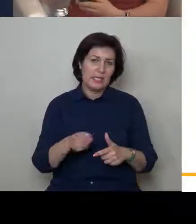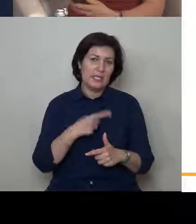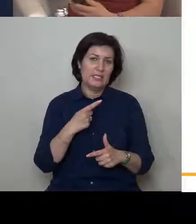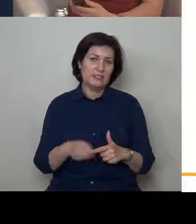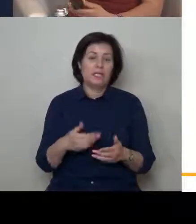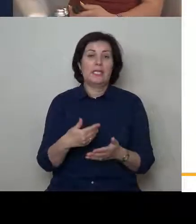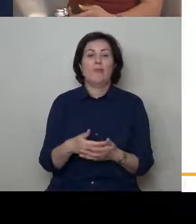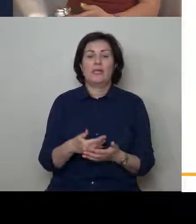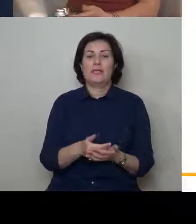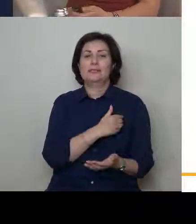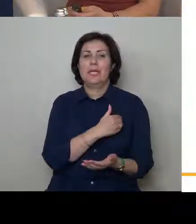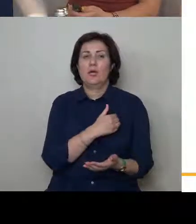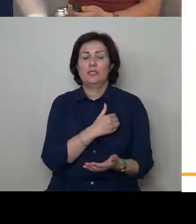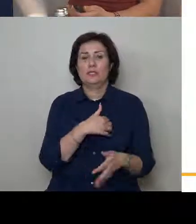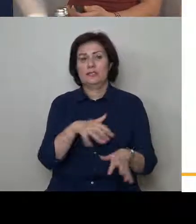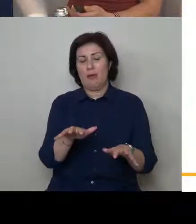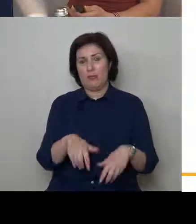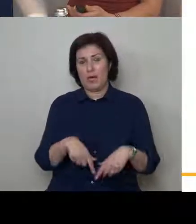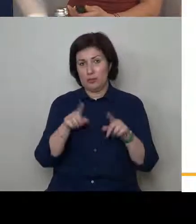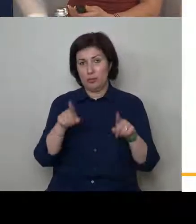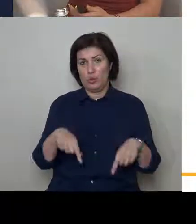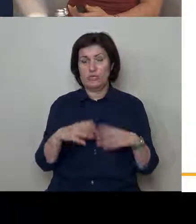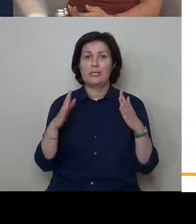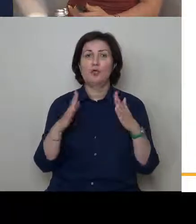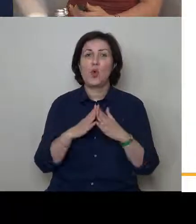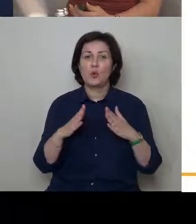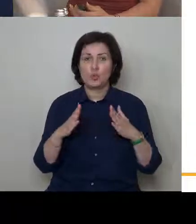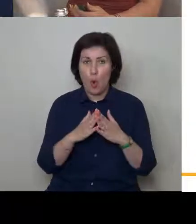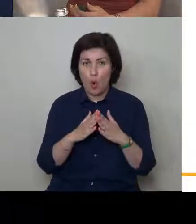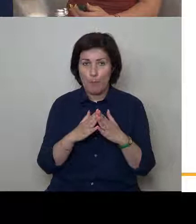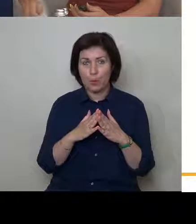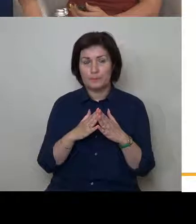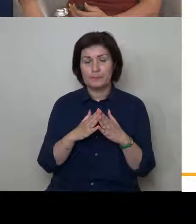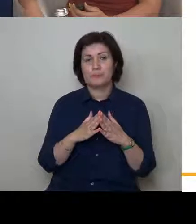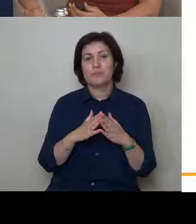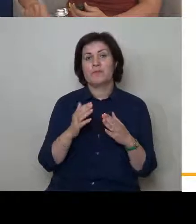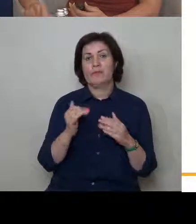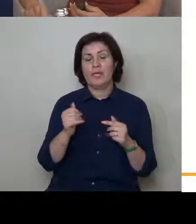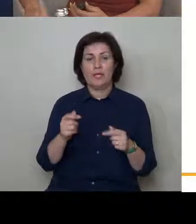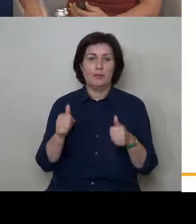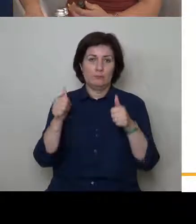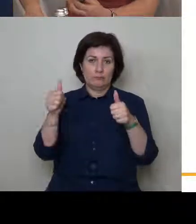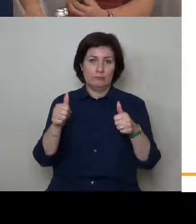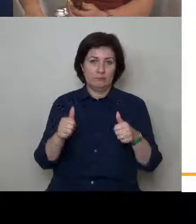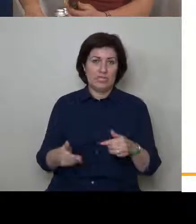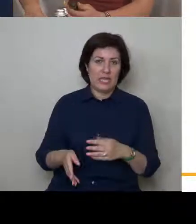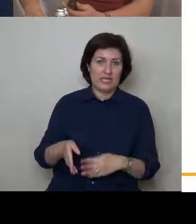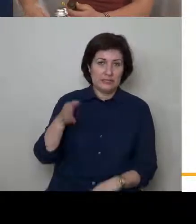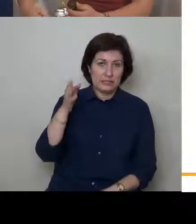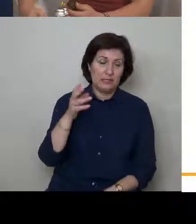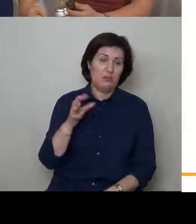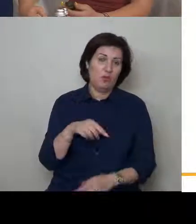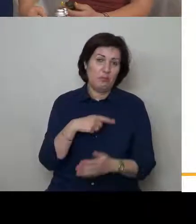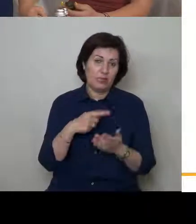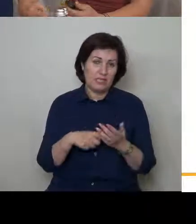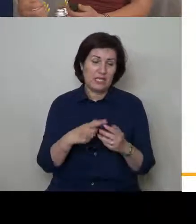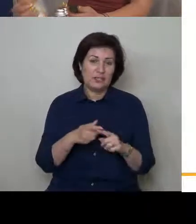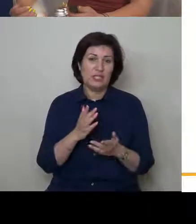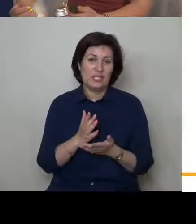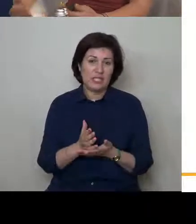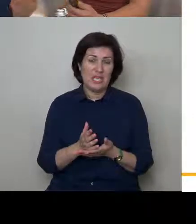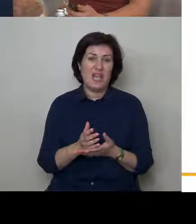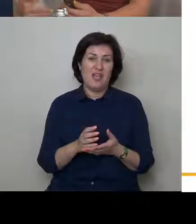the ballot up, or for example wants to take that ballot back home and hang it on the